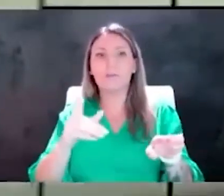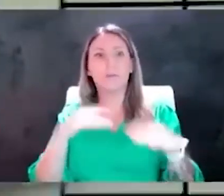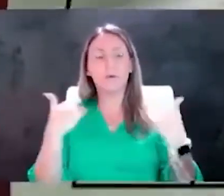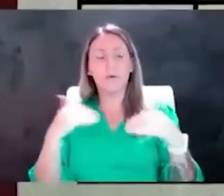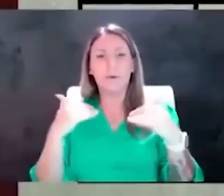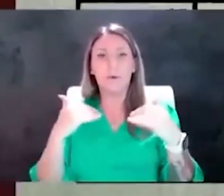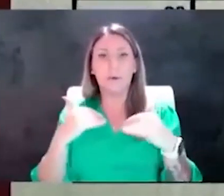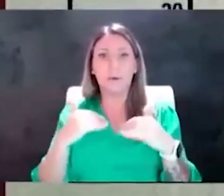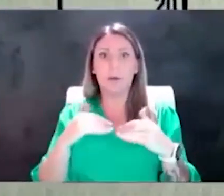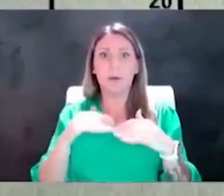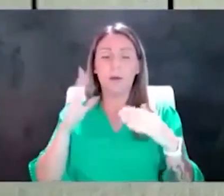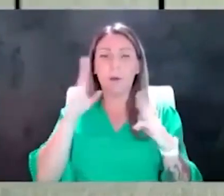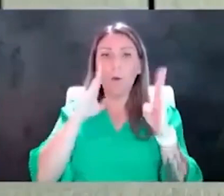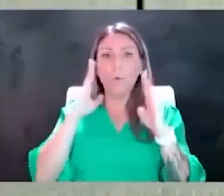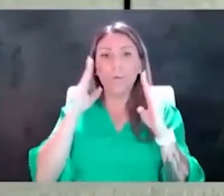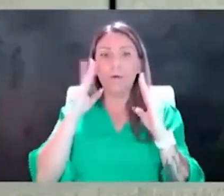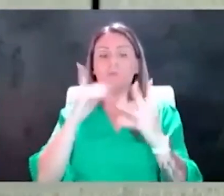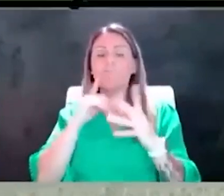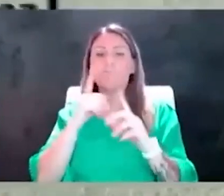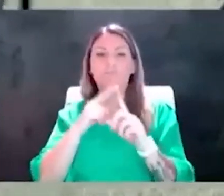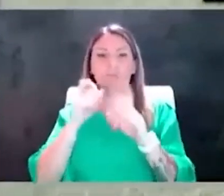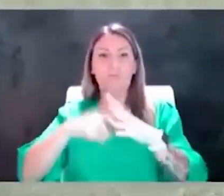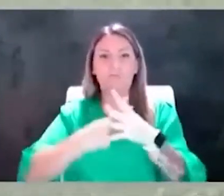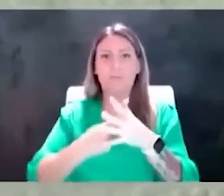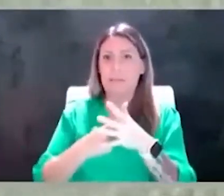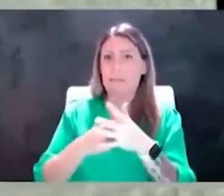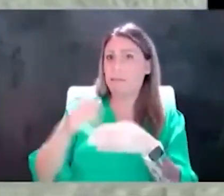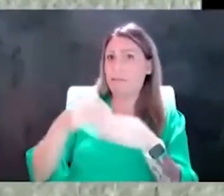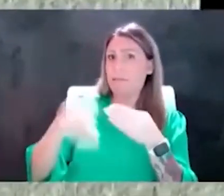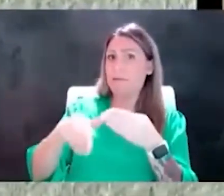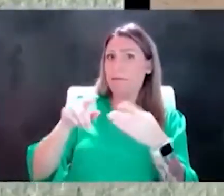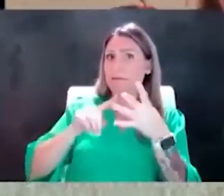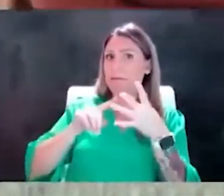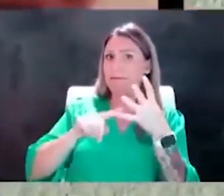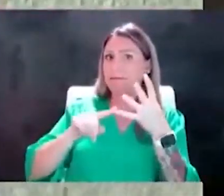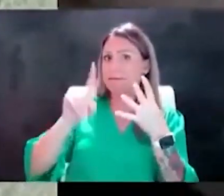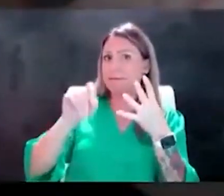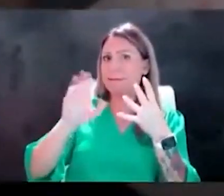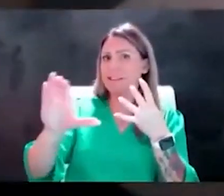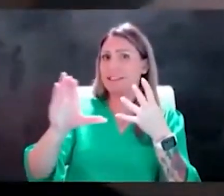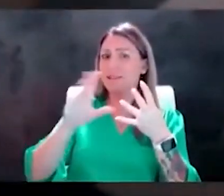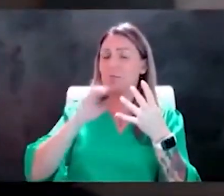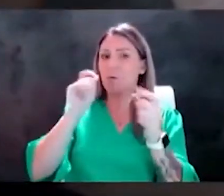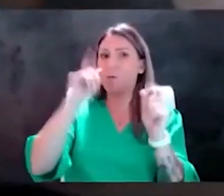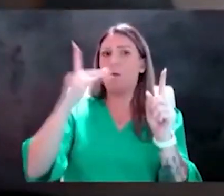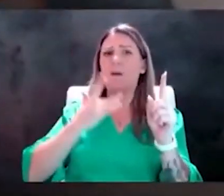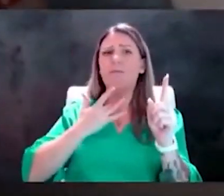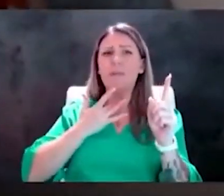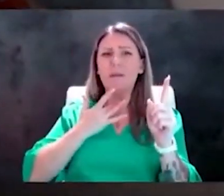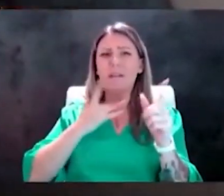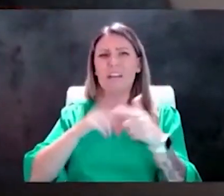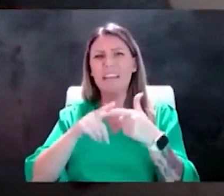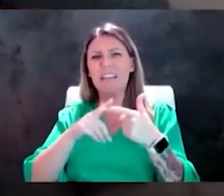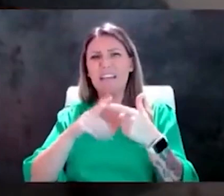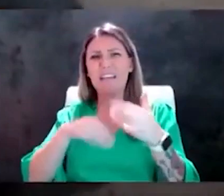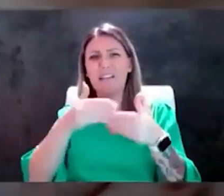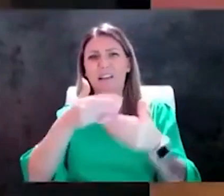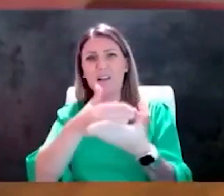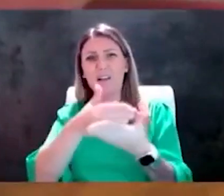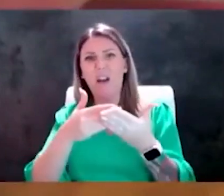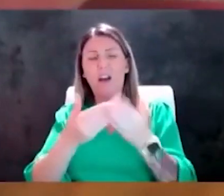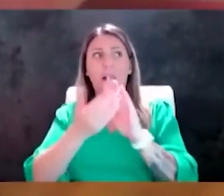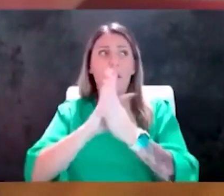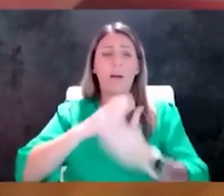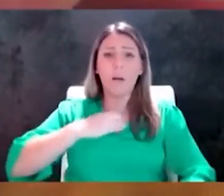one day at the end of December, she woke up with a tickle in her throat, and we all know how this next part goes. The tickle became a cough, the